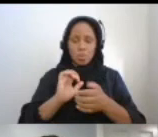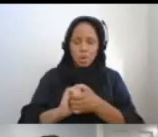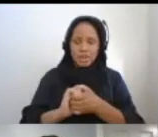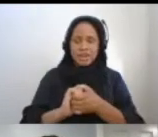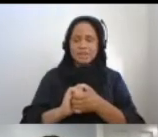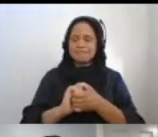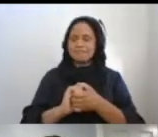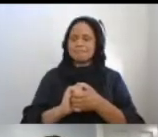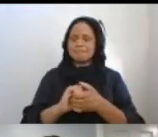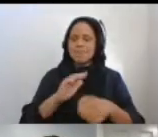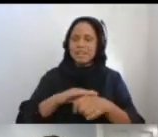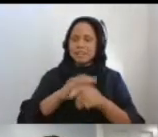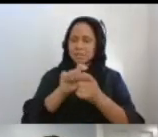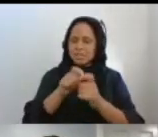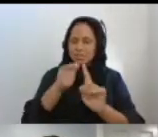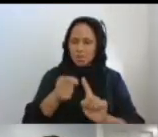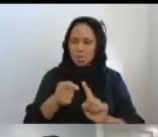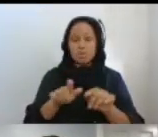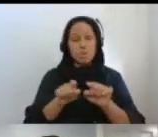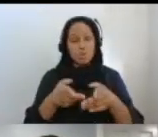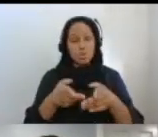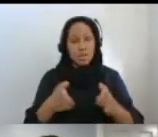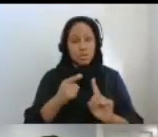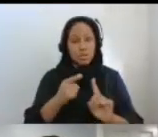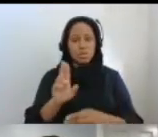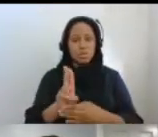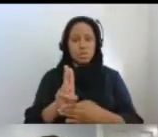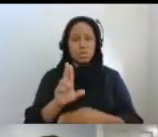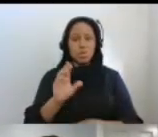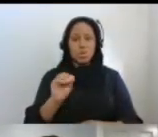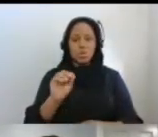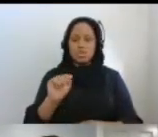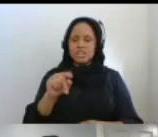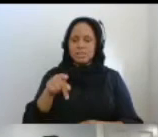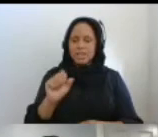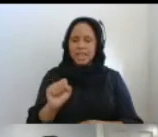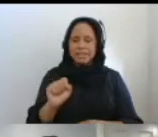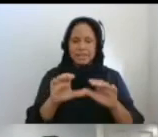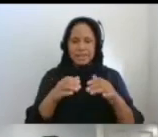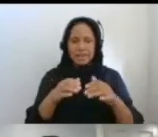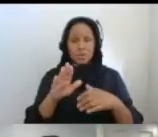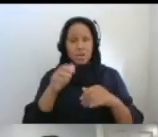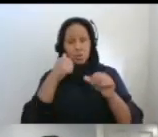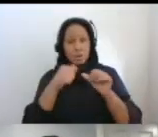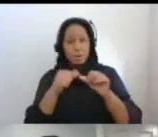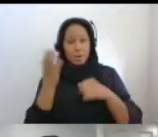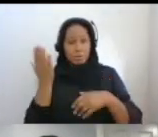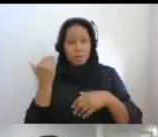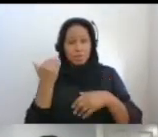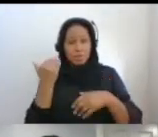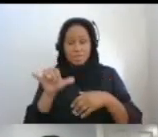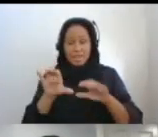Um, they're also allowed to use the OTPS category. That was that category, if you remember, that paid for personal